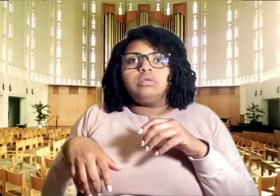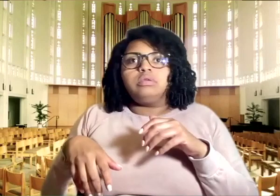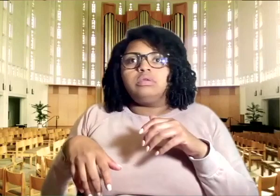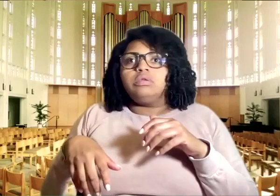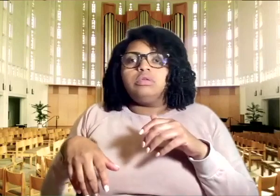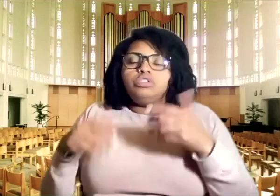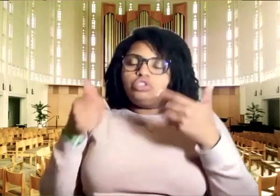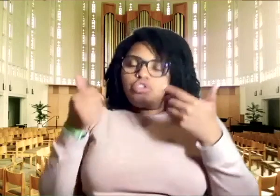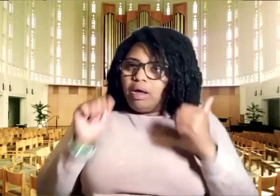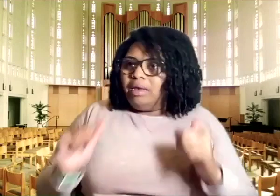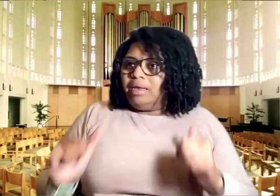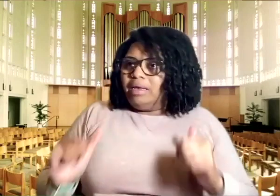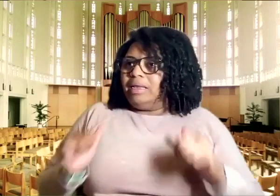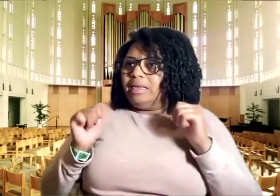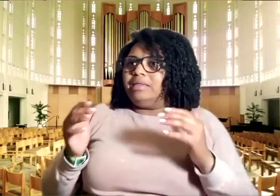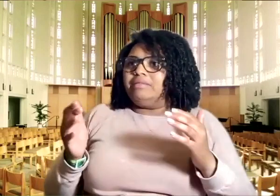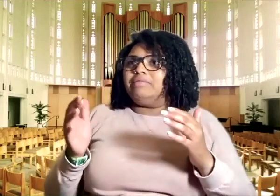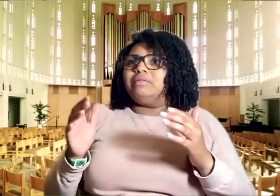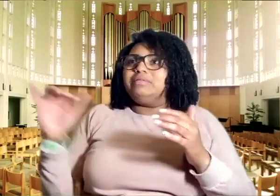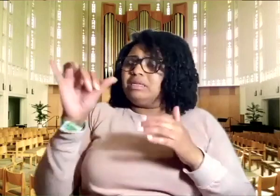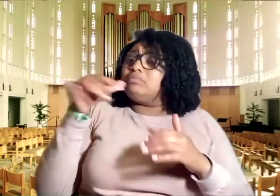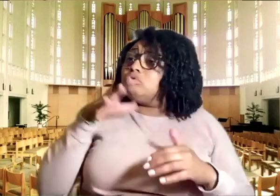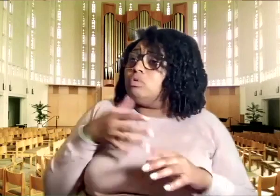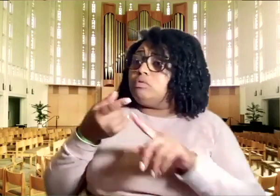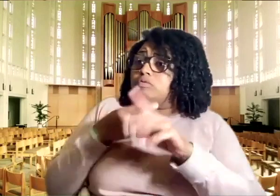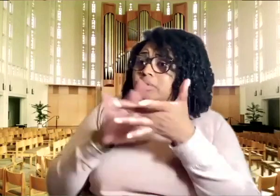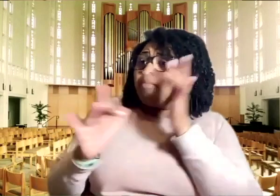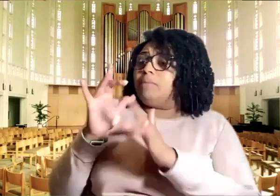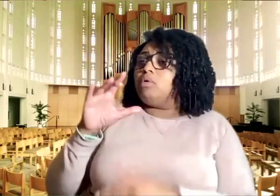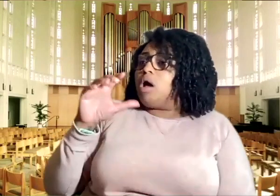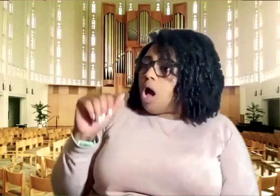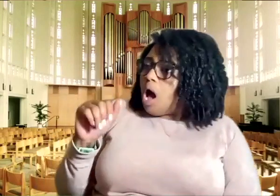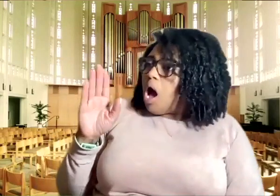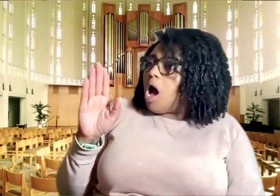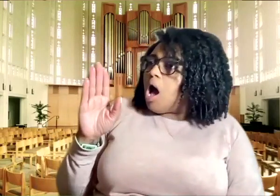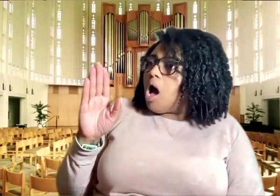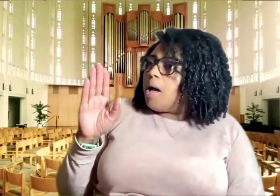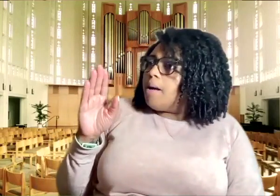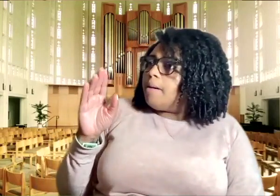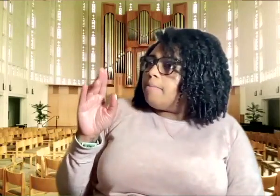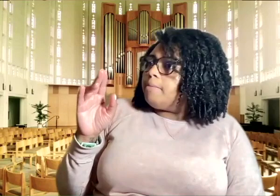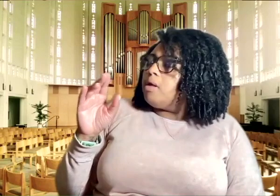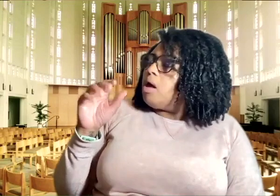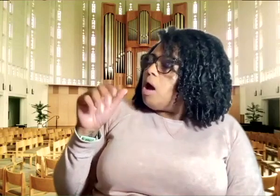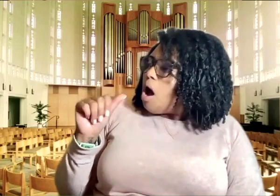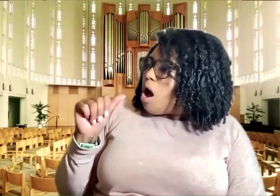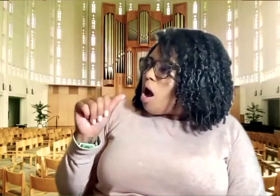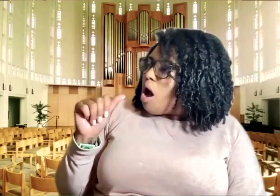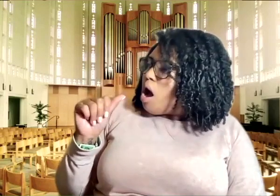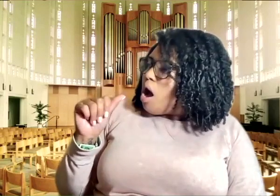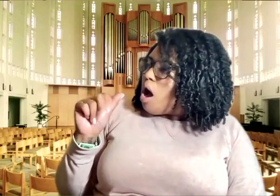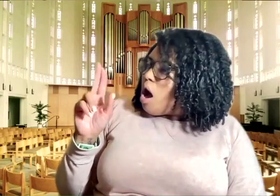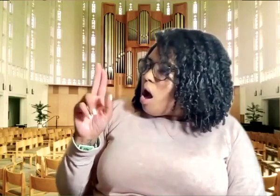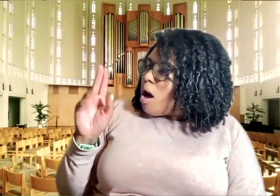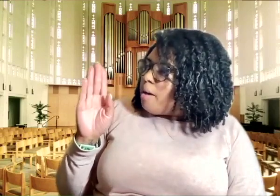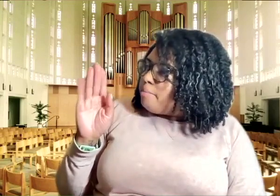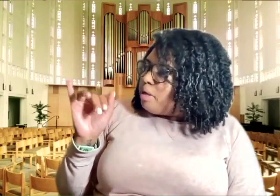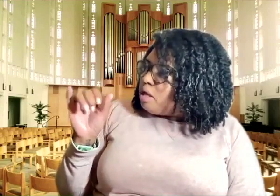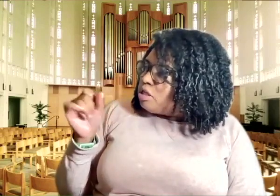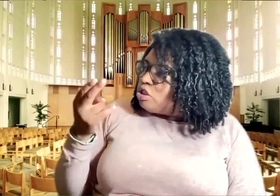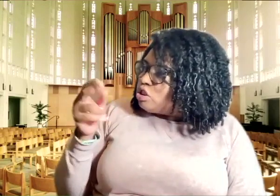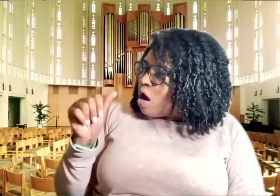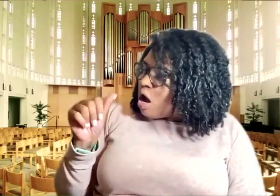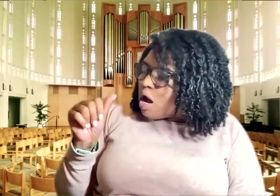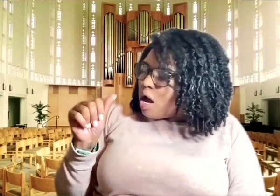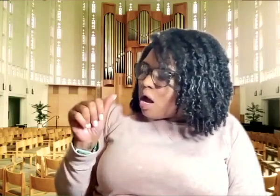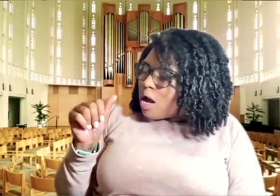Abishag, but somehow are pulled into the service of trying to prop up something that will die